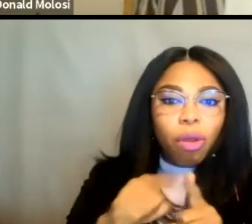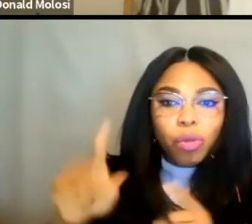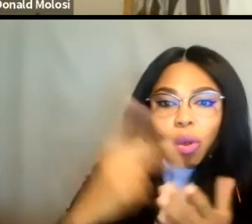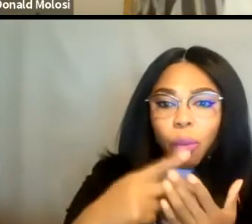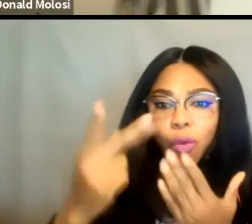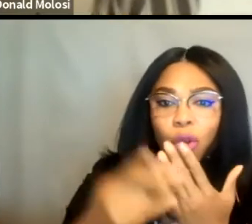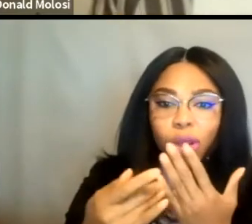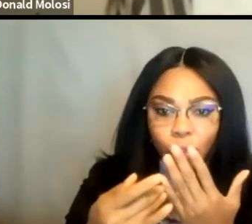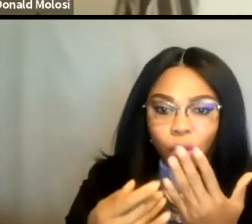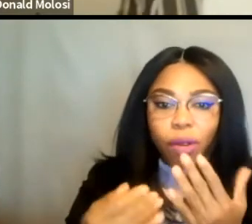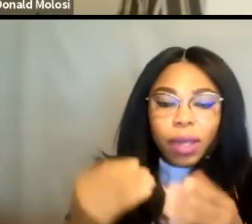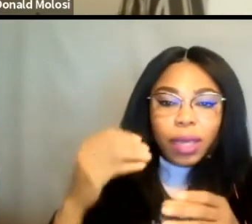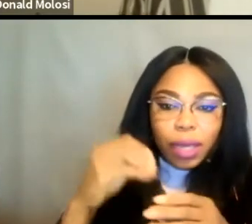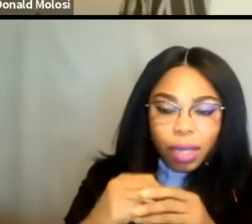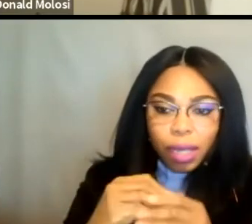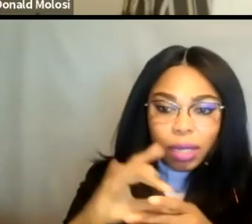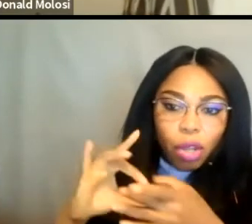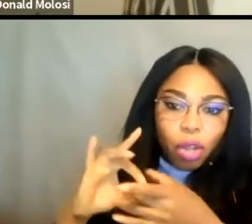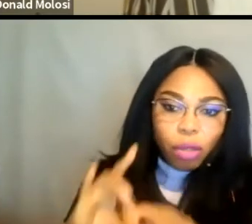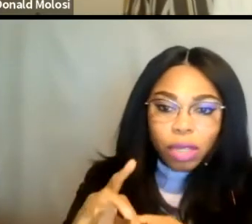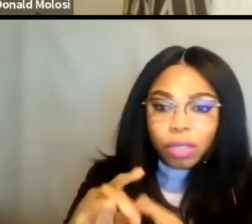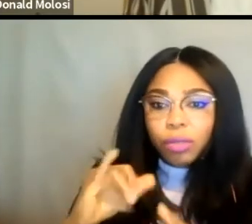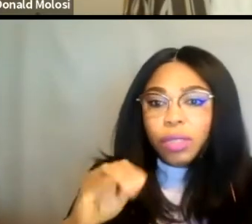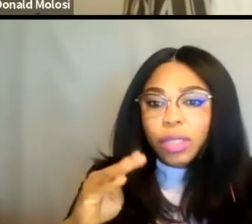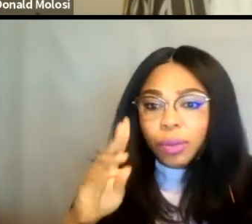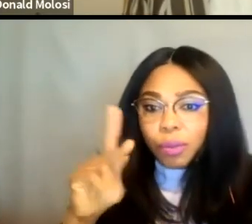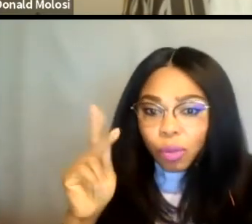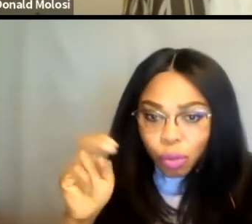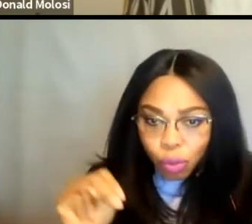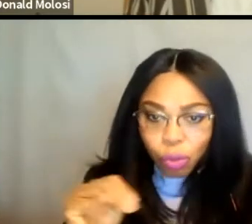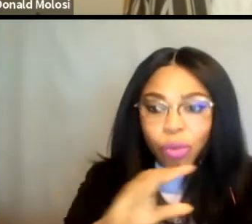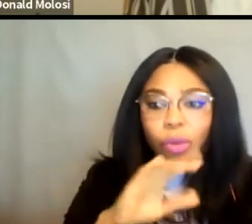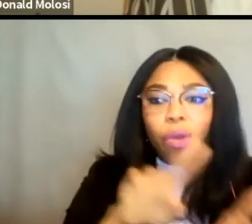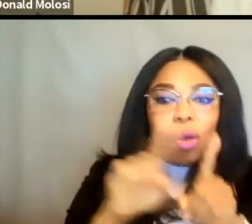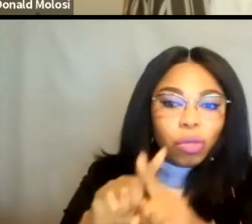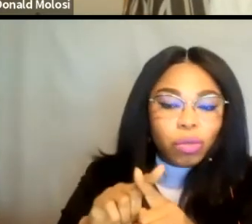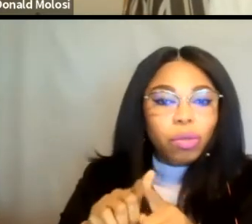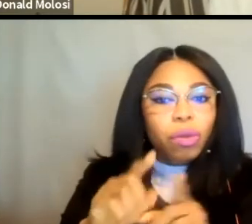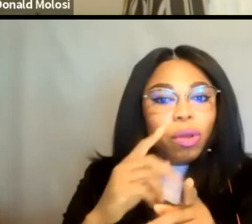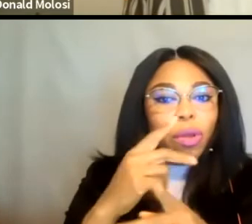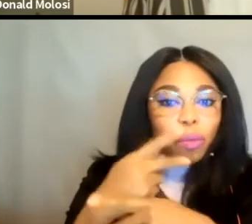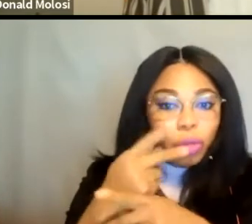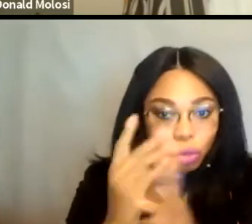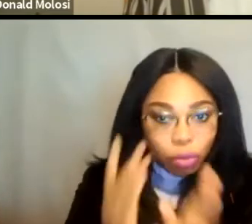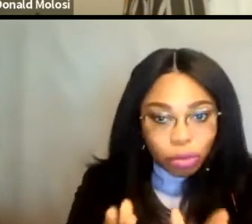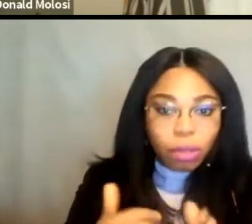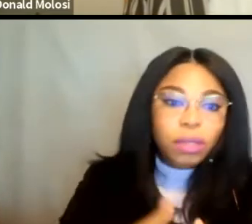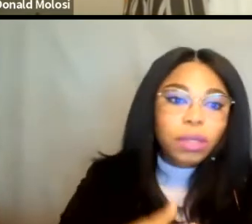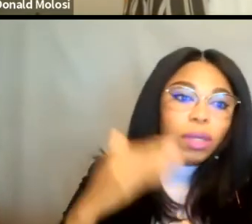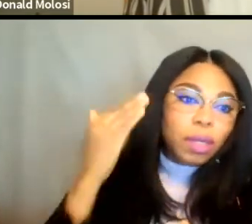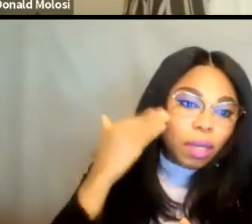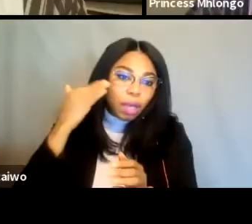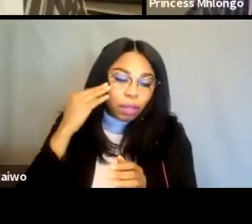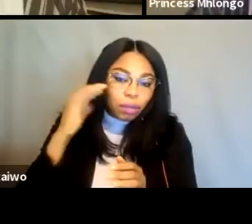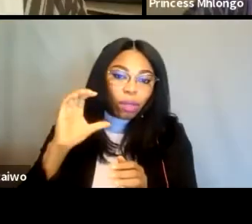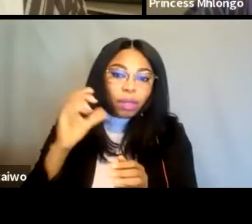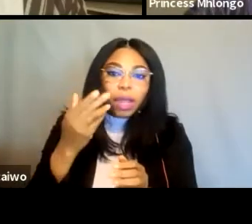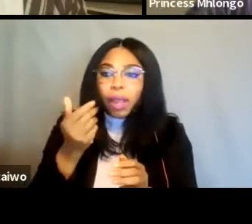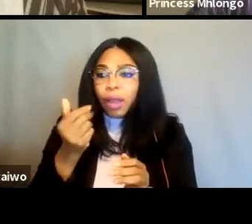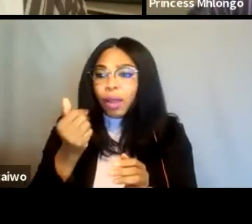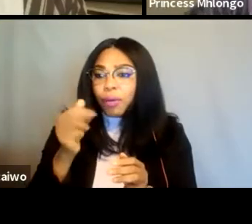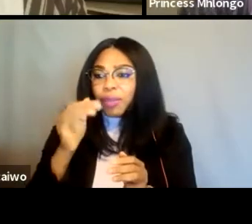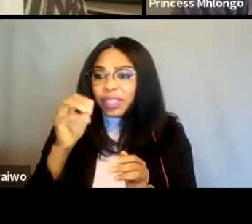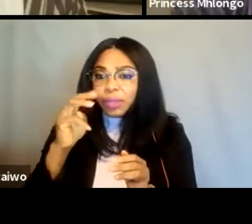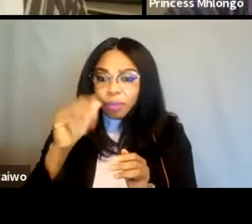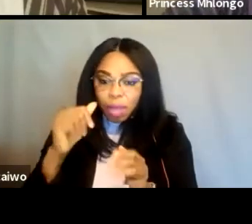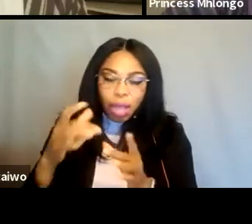in the context of Ibukun, and also being a producer. And I know that, you know, Karishma did talk about producing, and hopefully